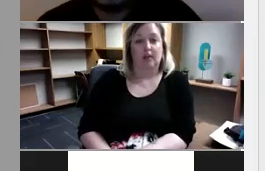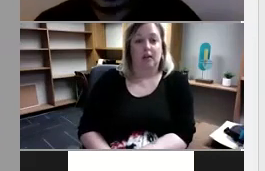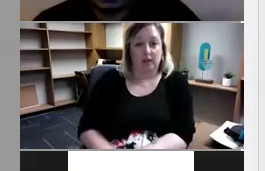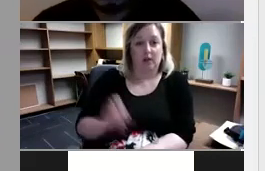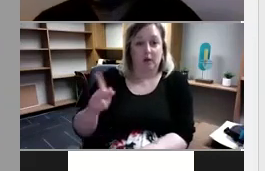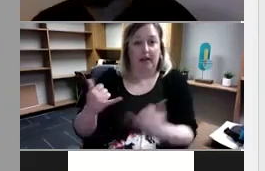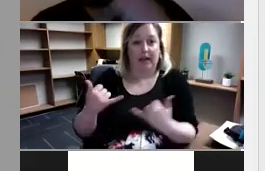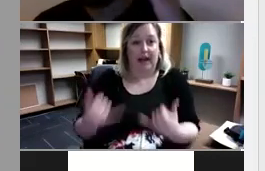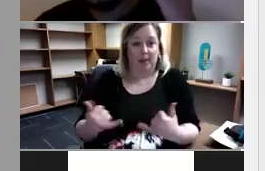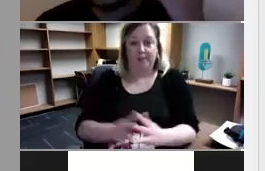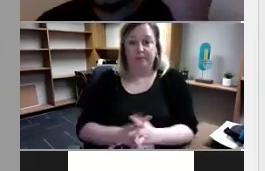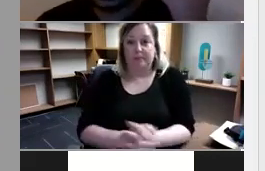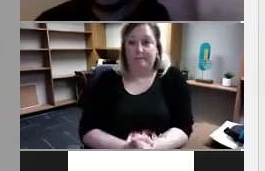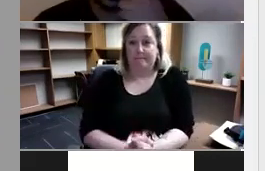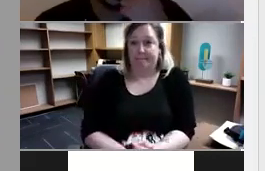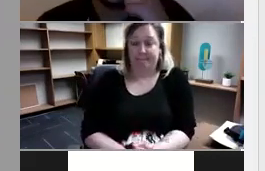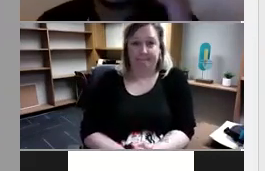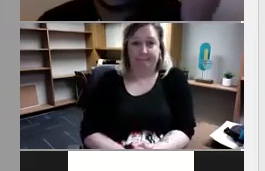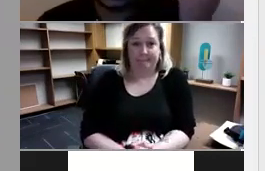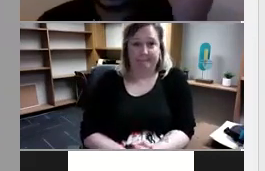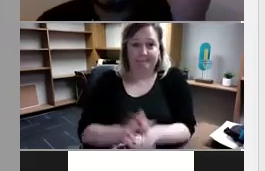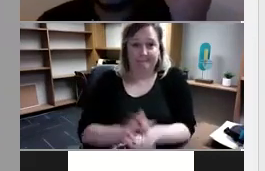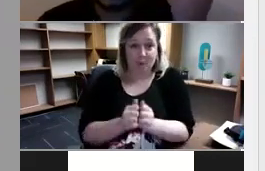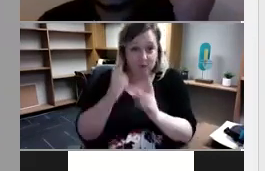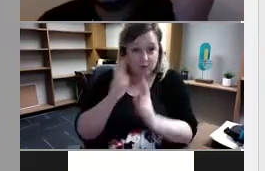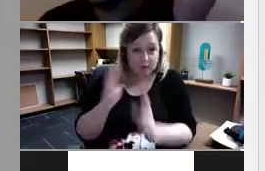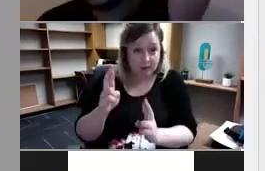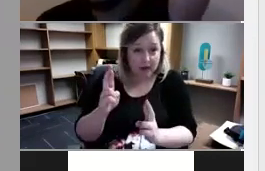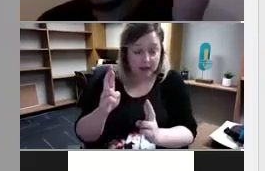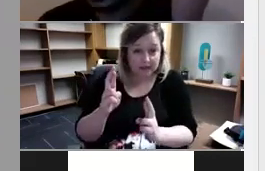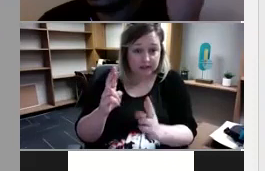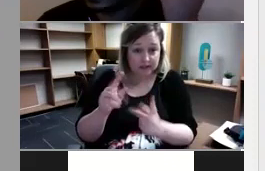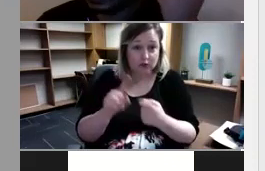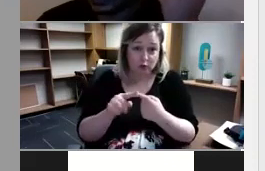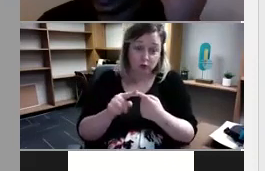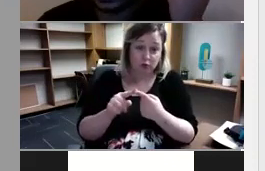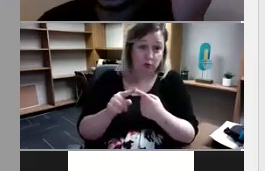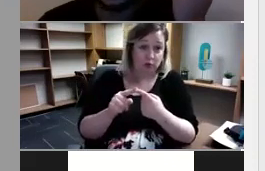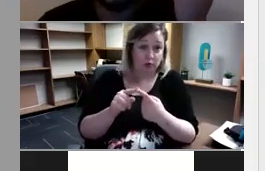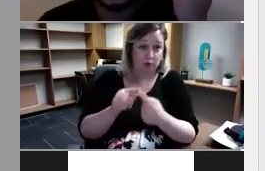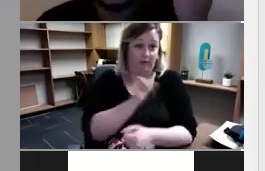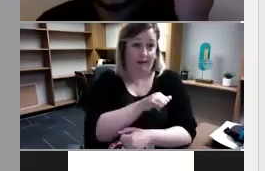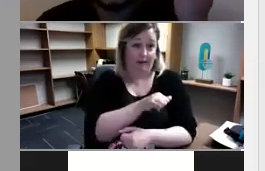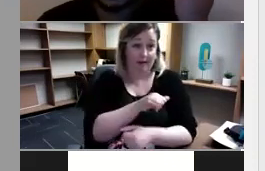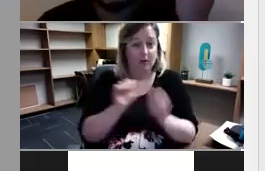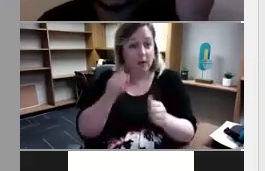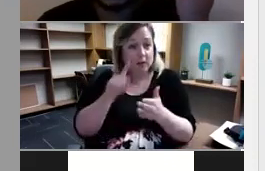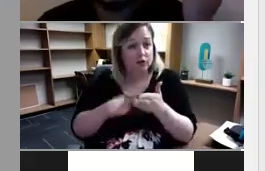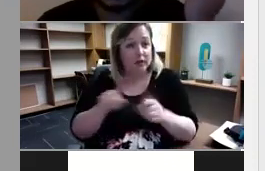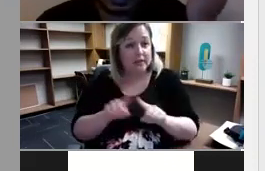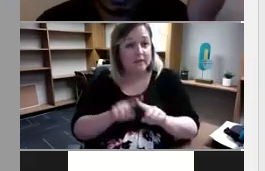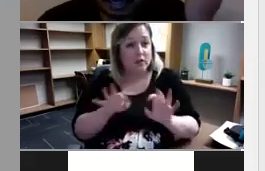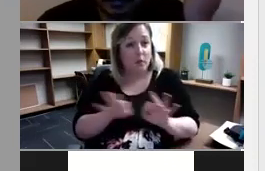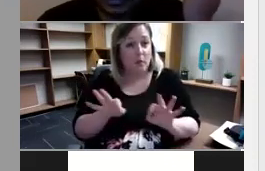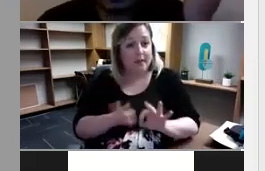Now, with respect to those, we can also, we can basically check for different equations here. So here we